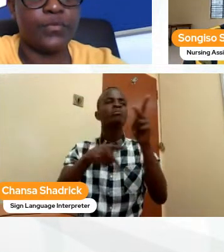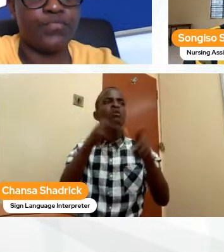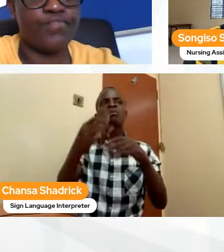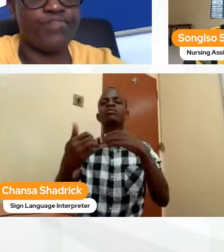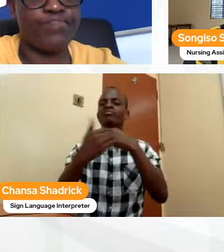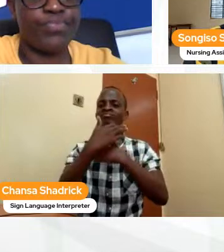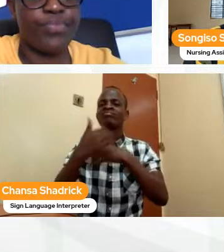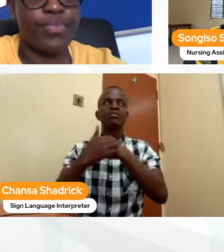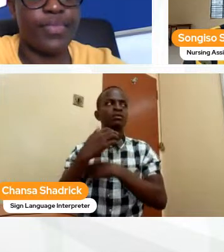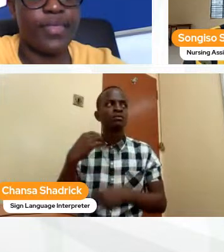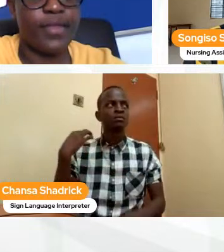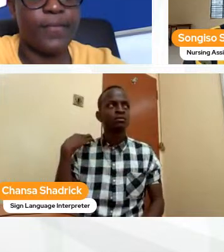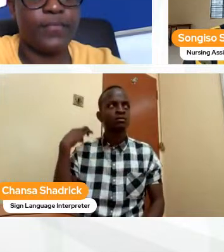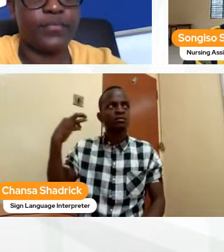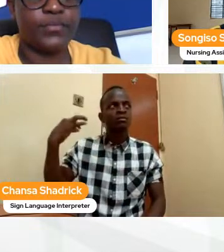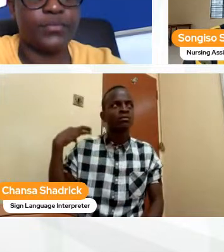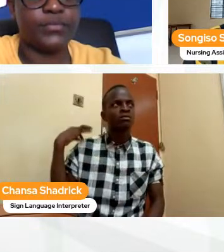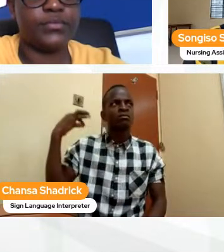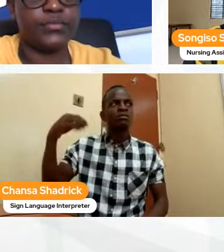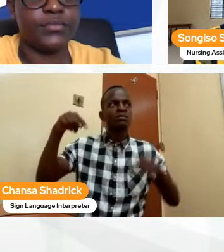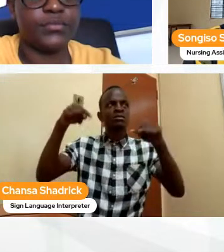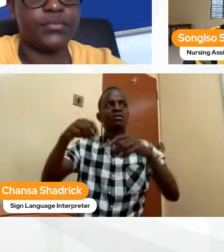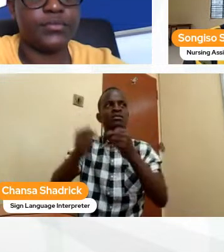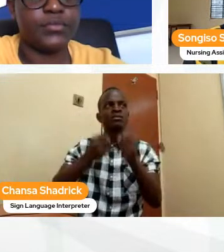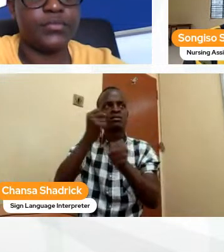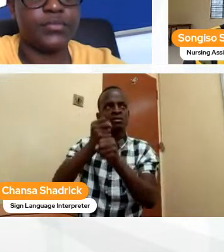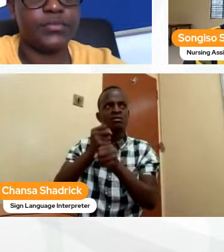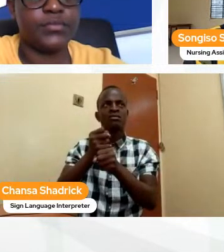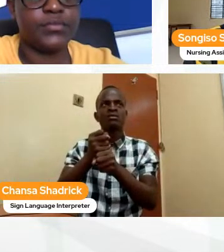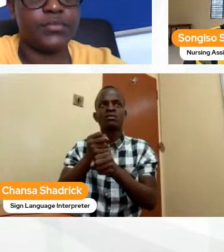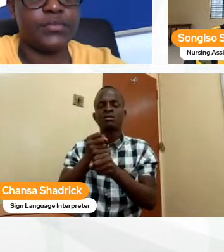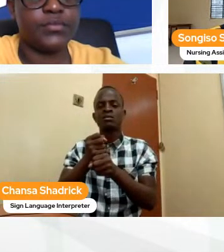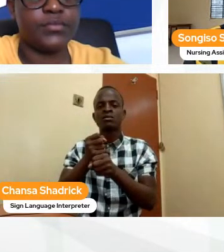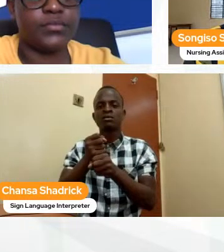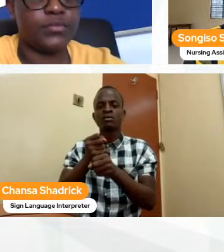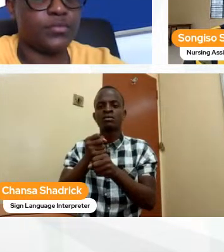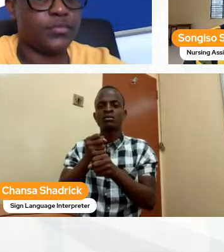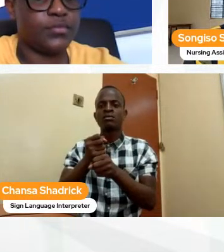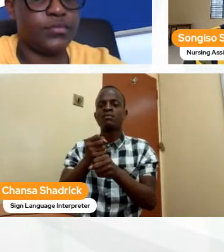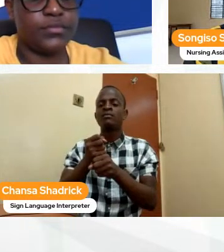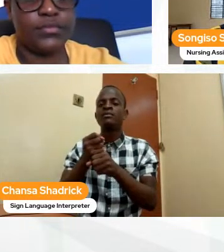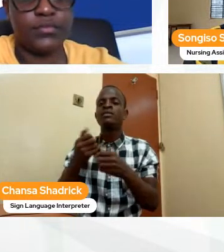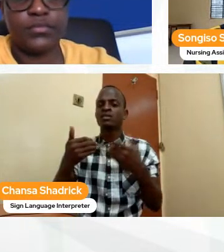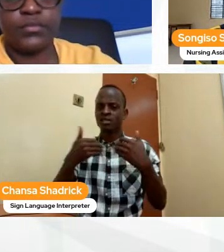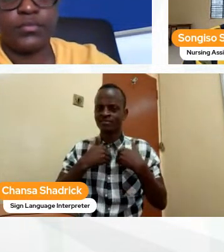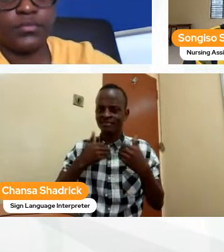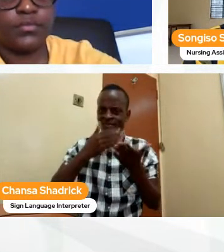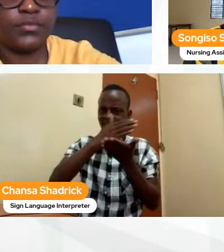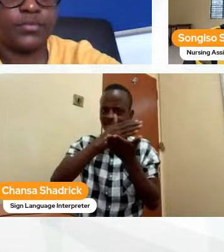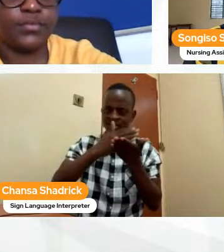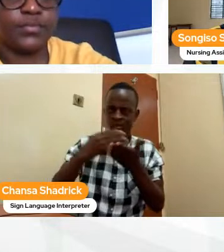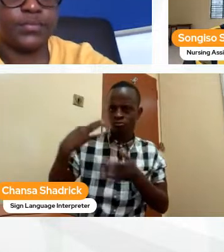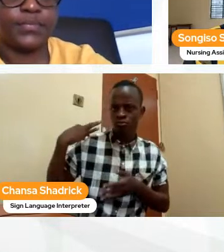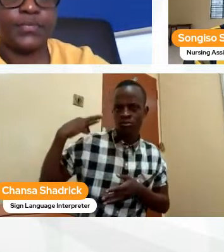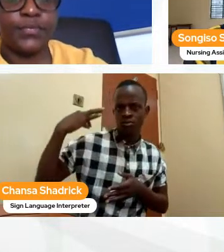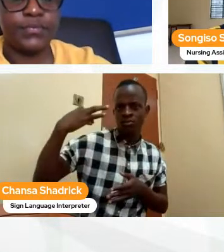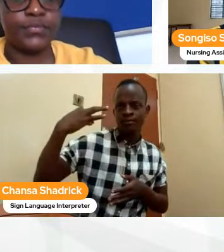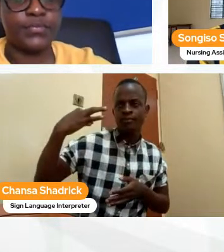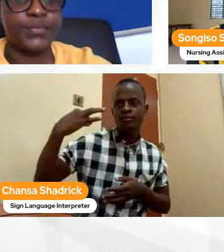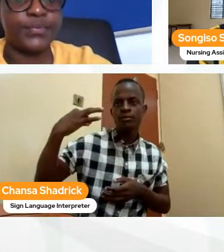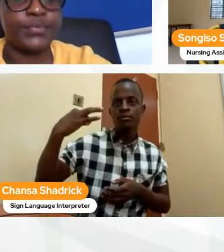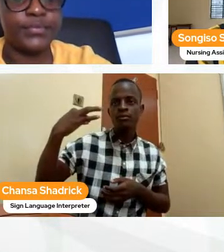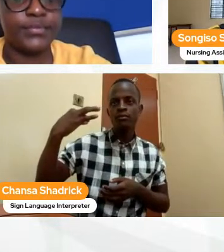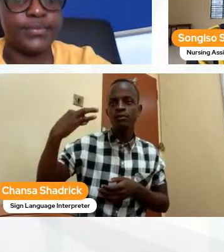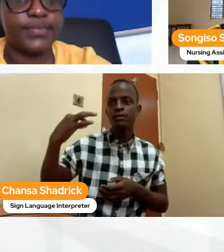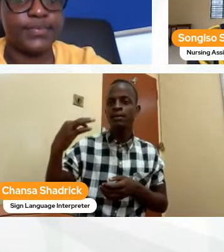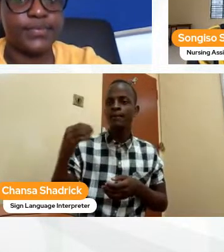apply each year. So there's a piece within the application form which gives